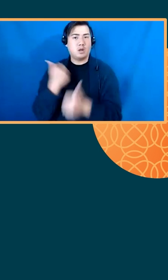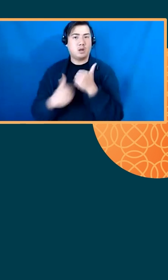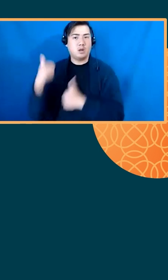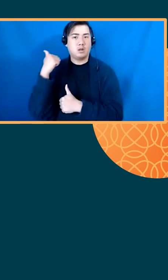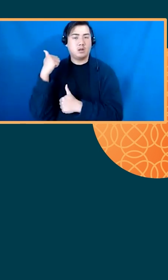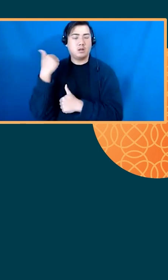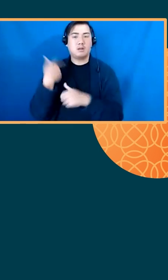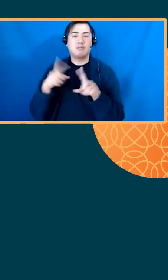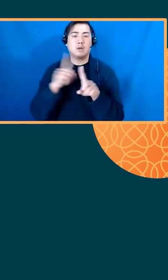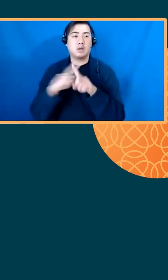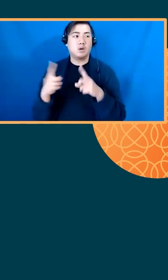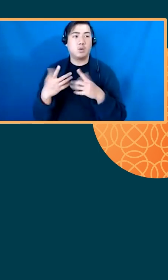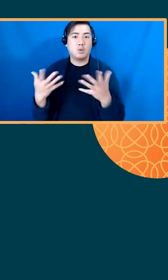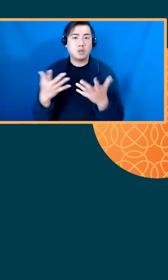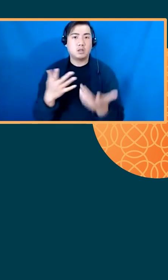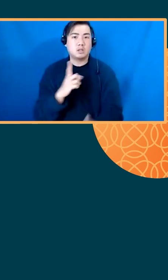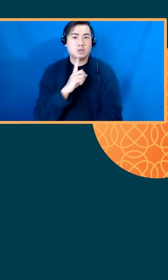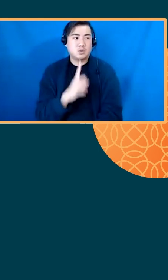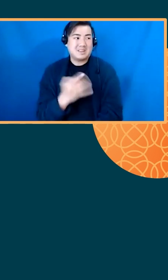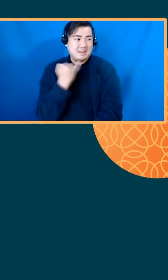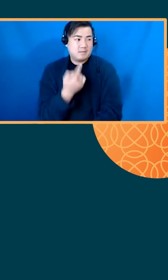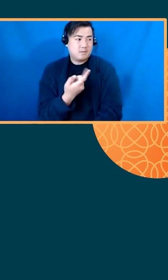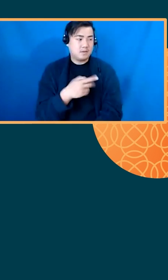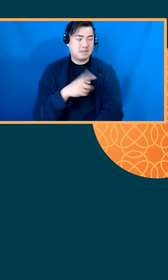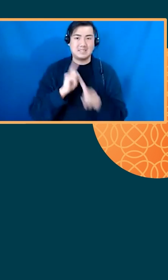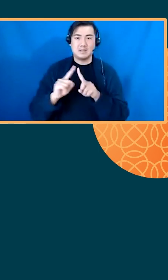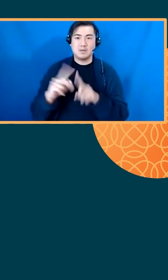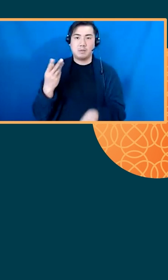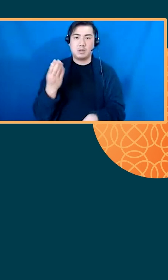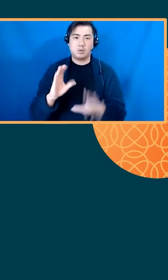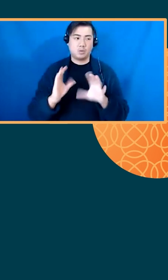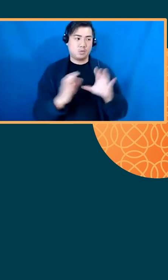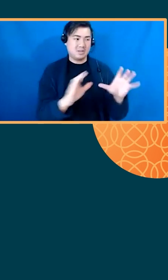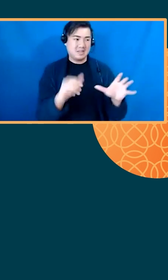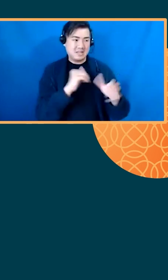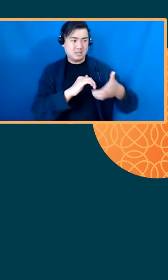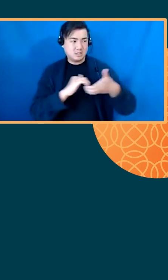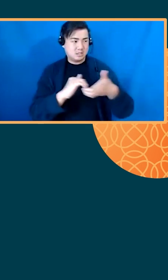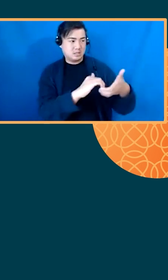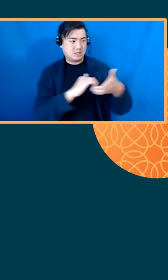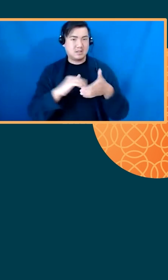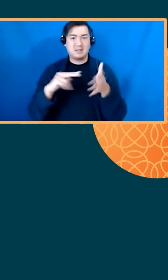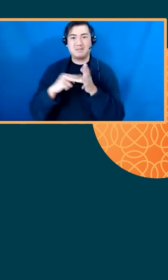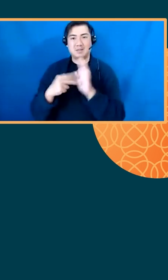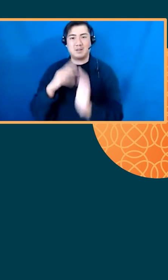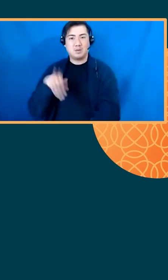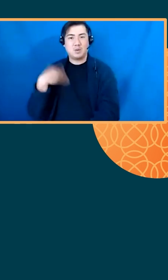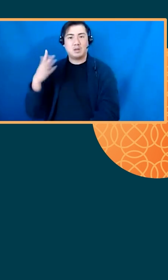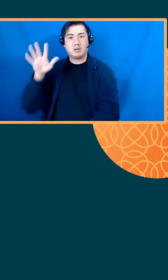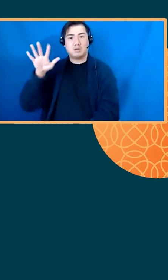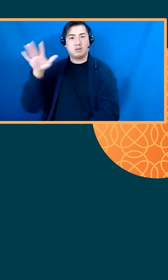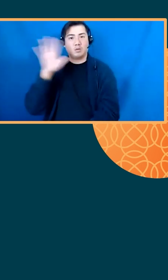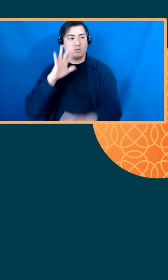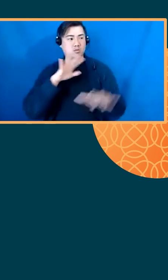true unless we are in solidarity with each other is they're going to own us. They're going to